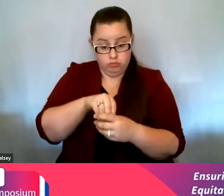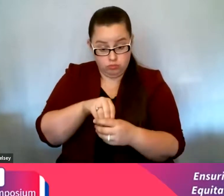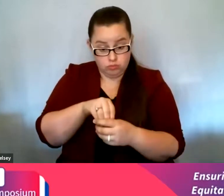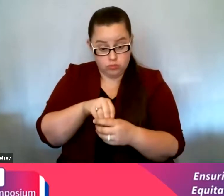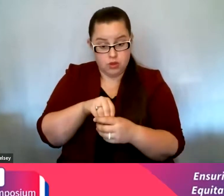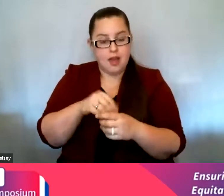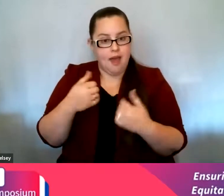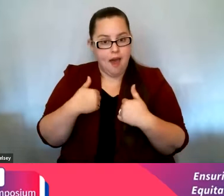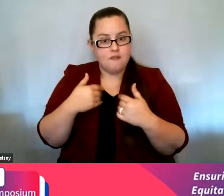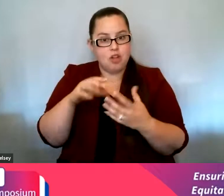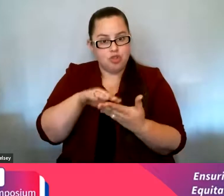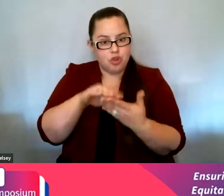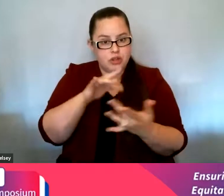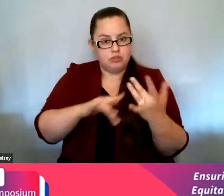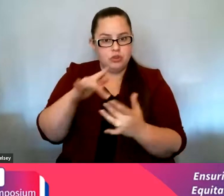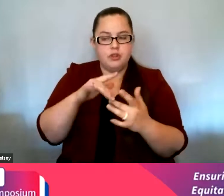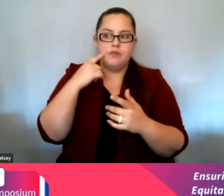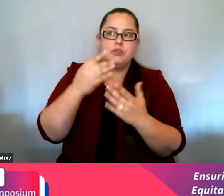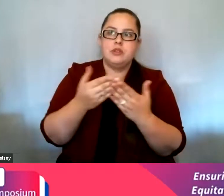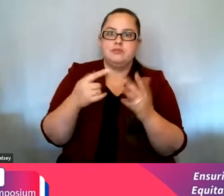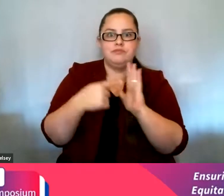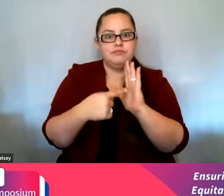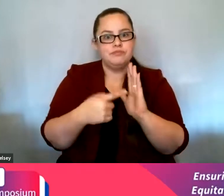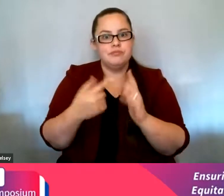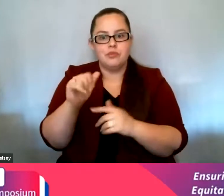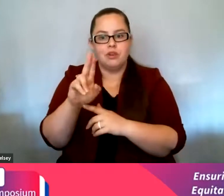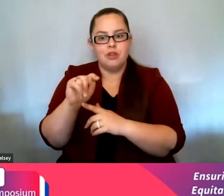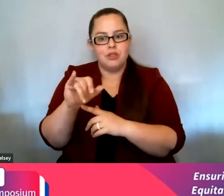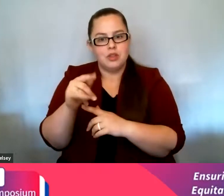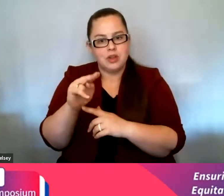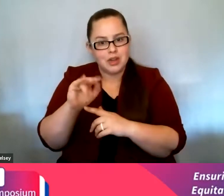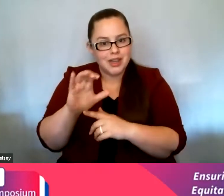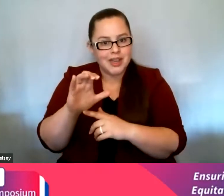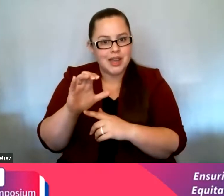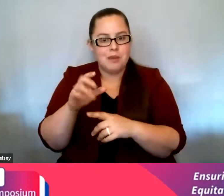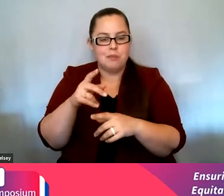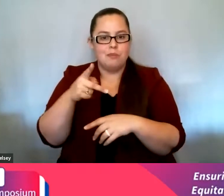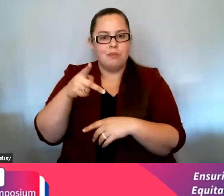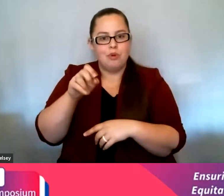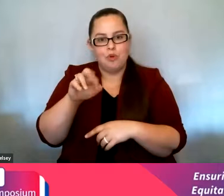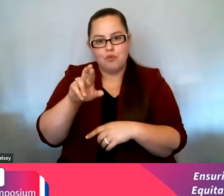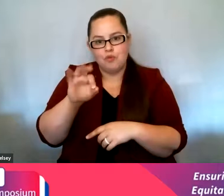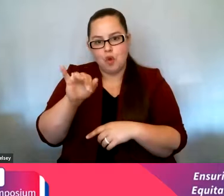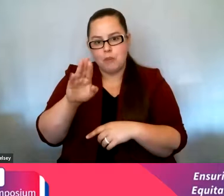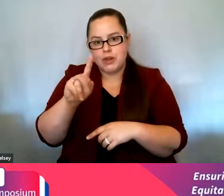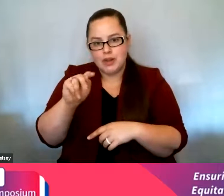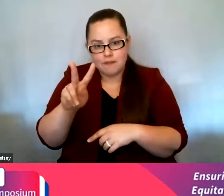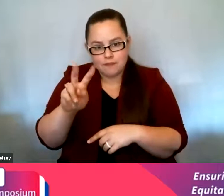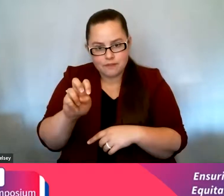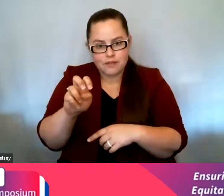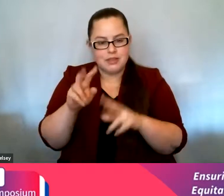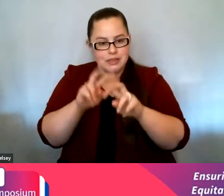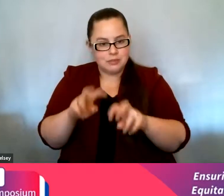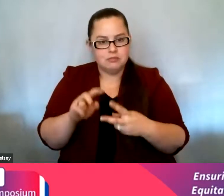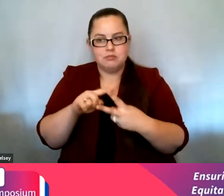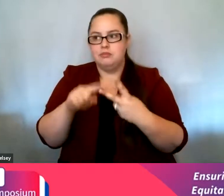around things like what is authentic and performative assessment, around how do you identify